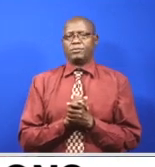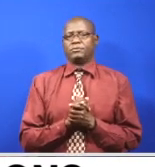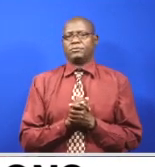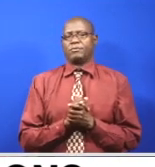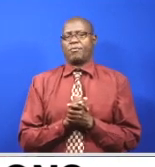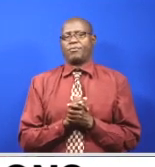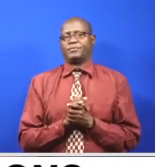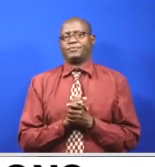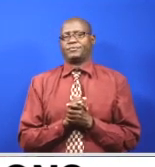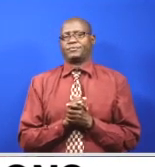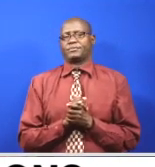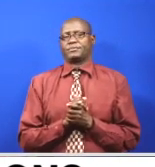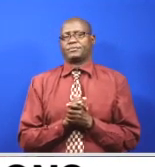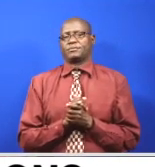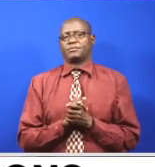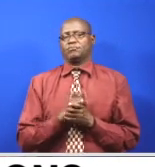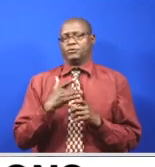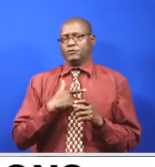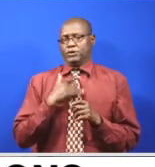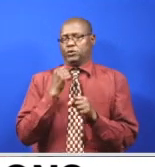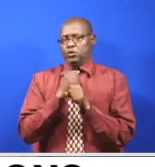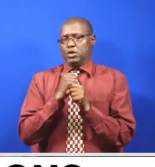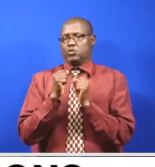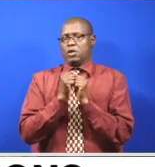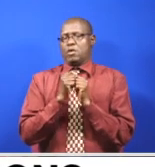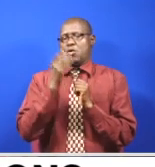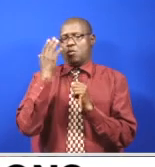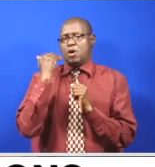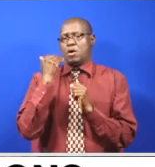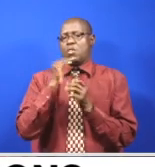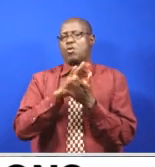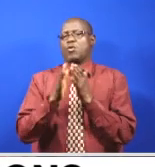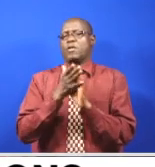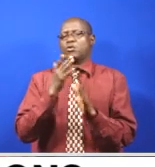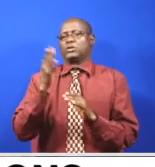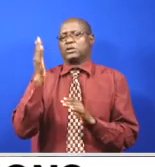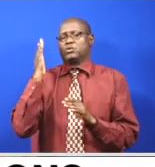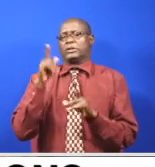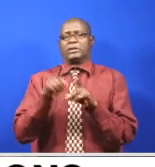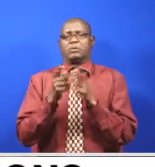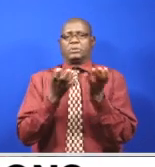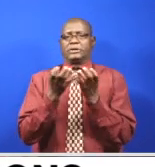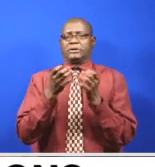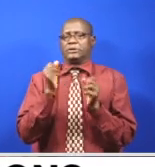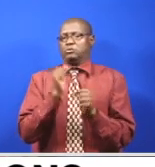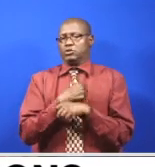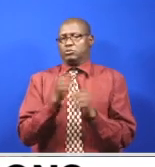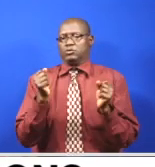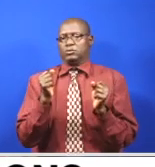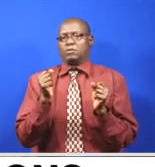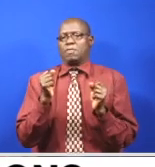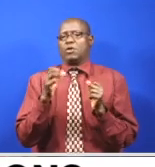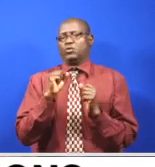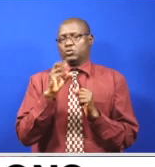working together, because without security, hata biashara haitawezekana. Kwa hivyo